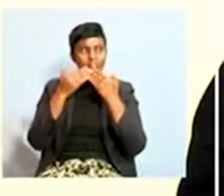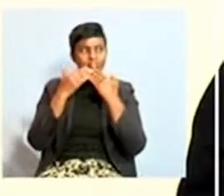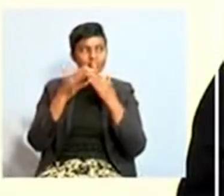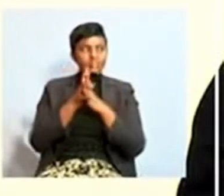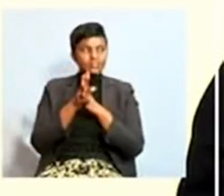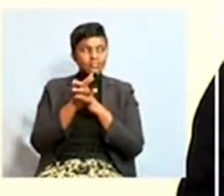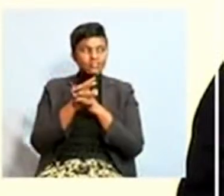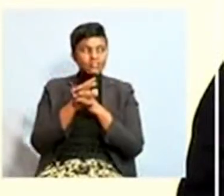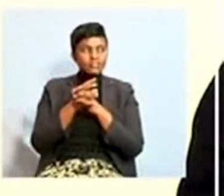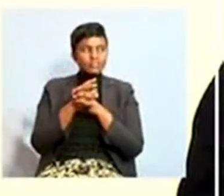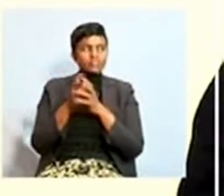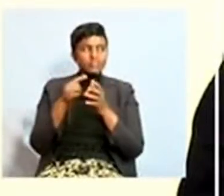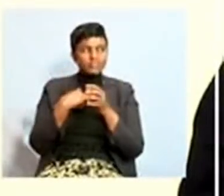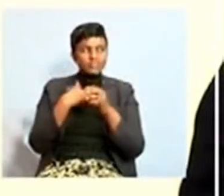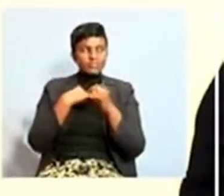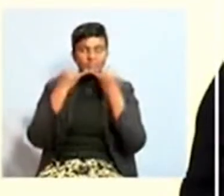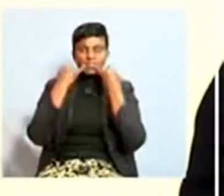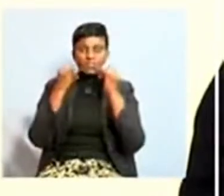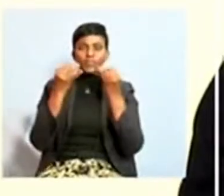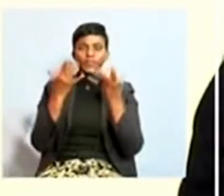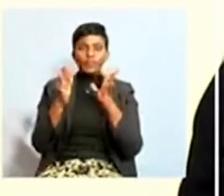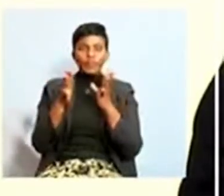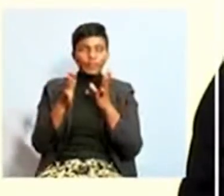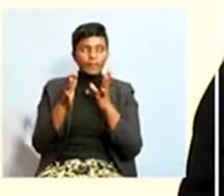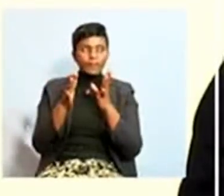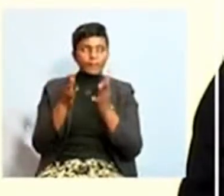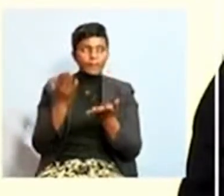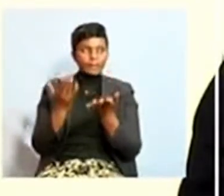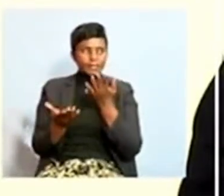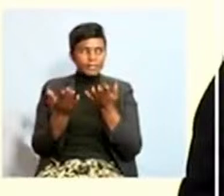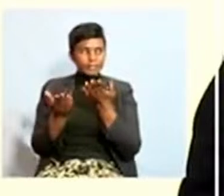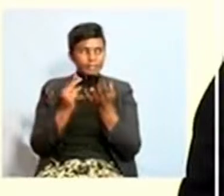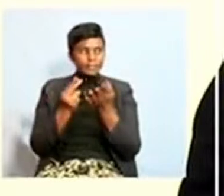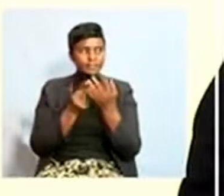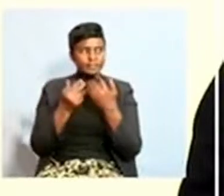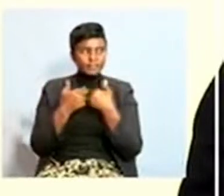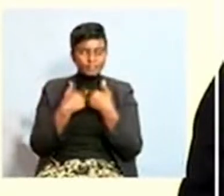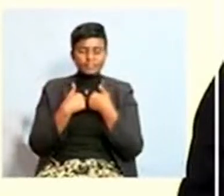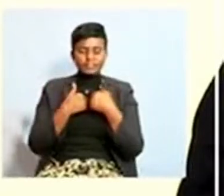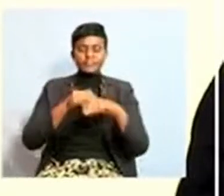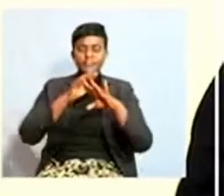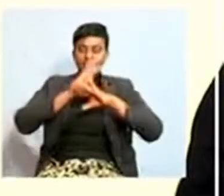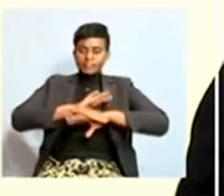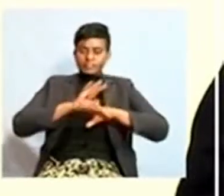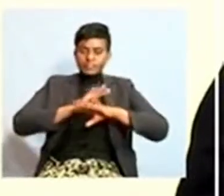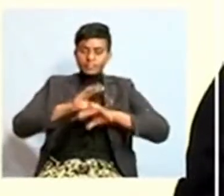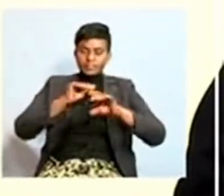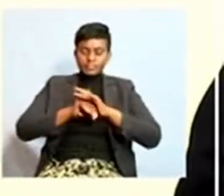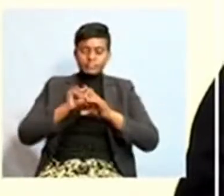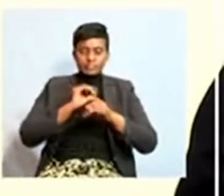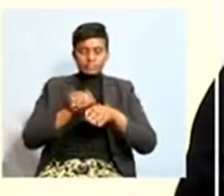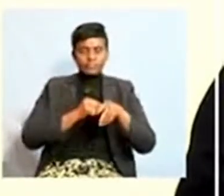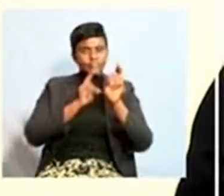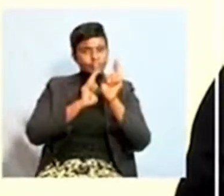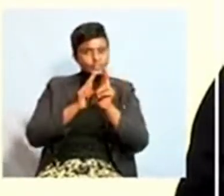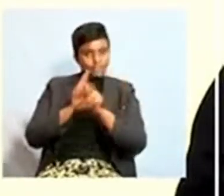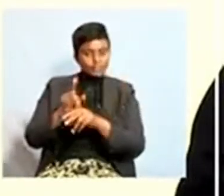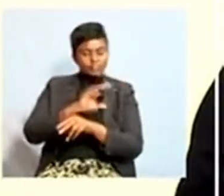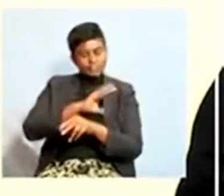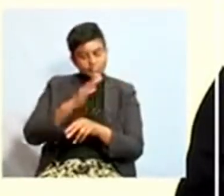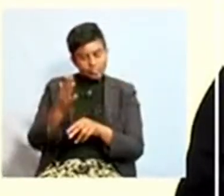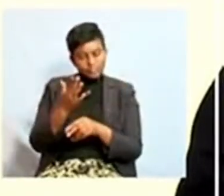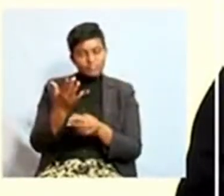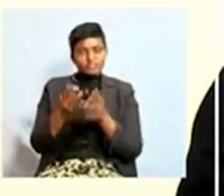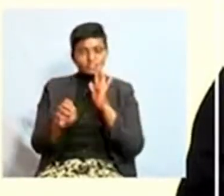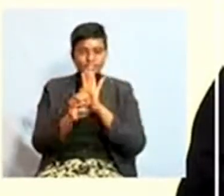I had mentioned that perhaps we have been subtle in our responses